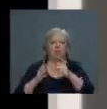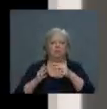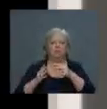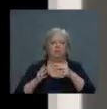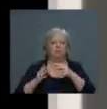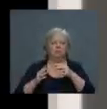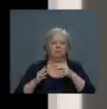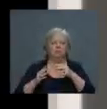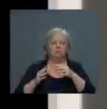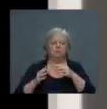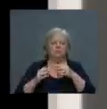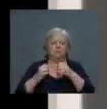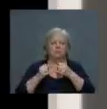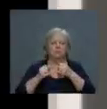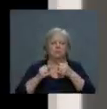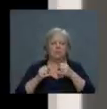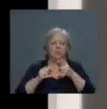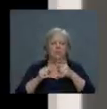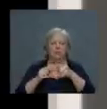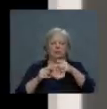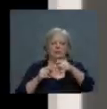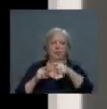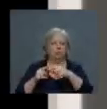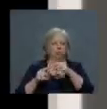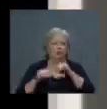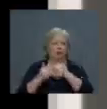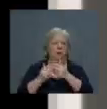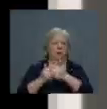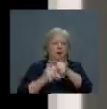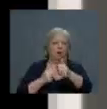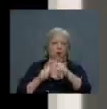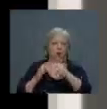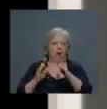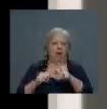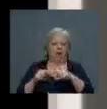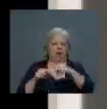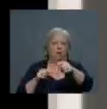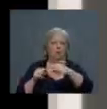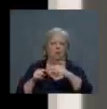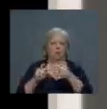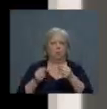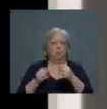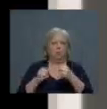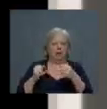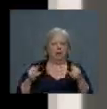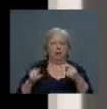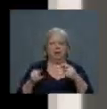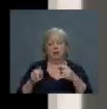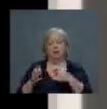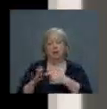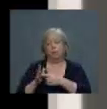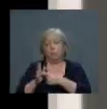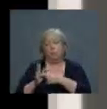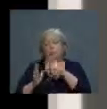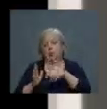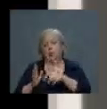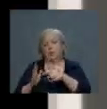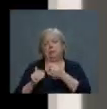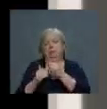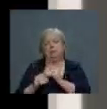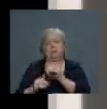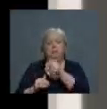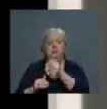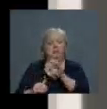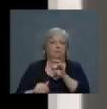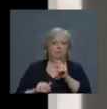off the house. Their house is off the property line. I think it has to meet a requirement of at least 10 feet. So it's our buffer zone.